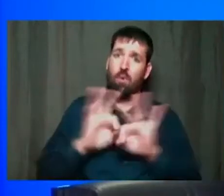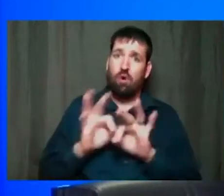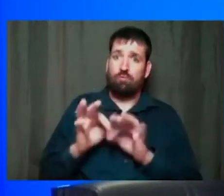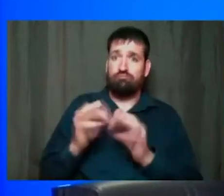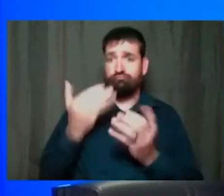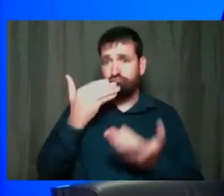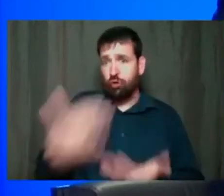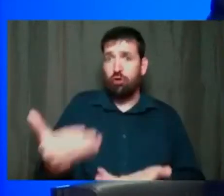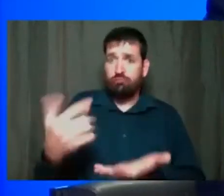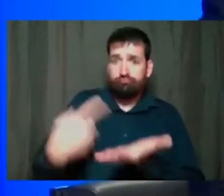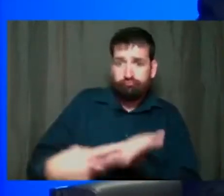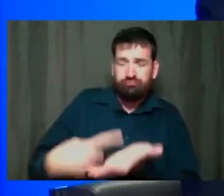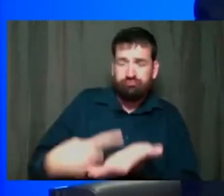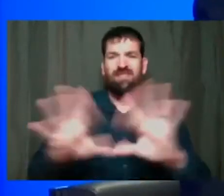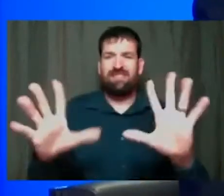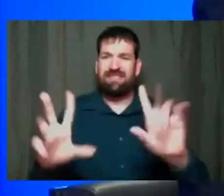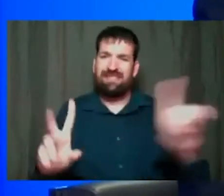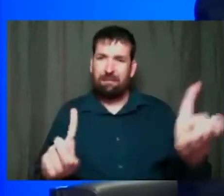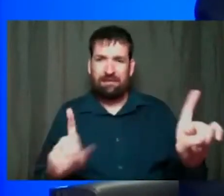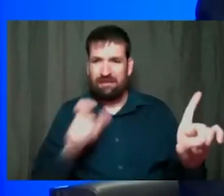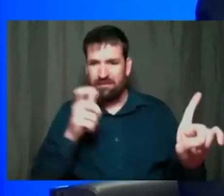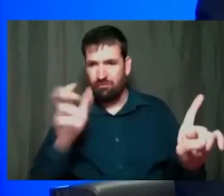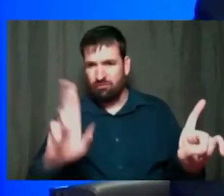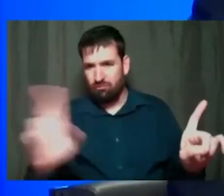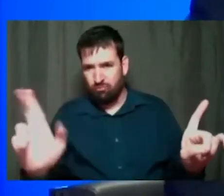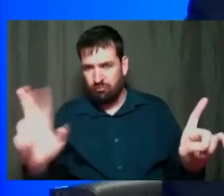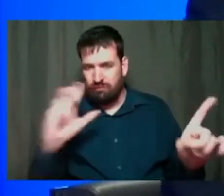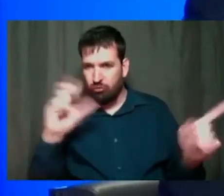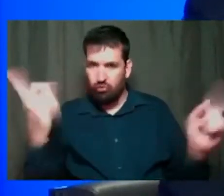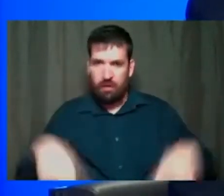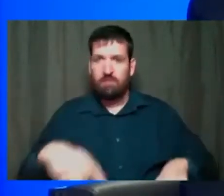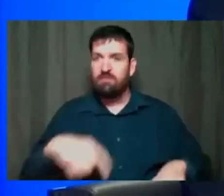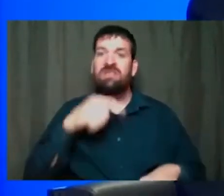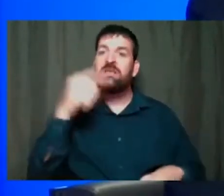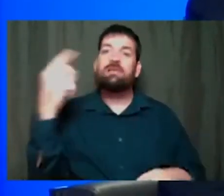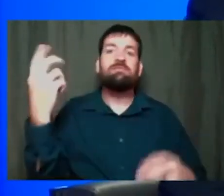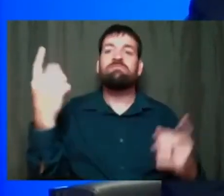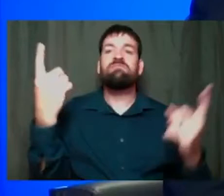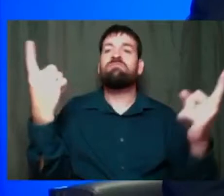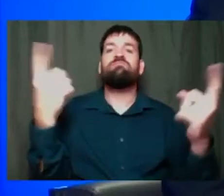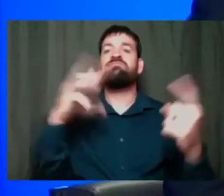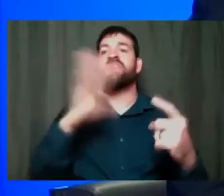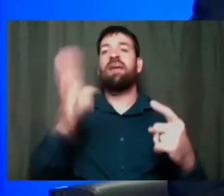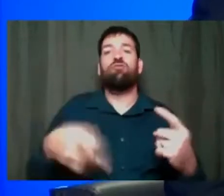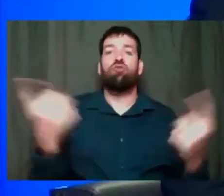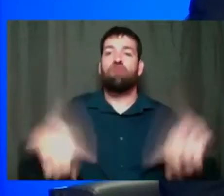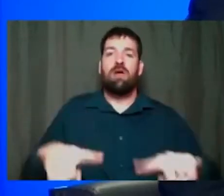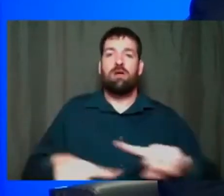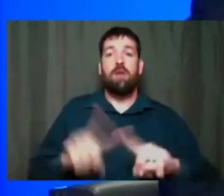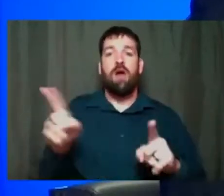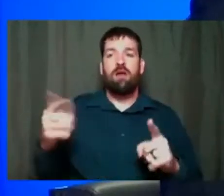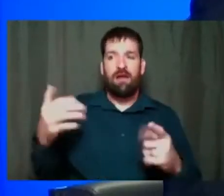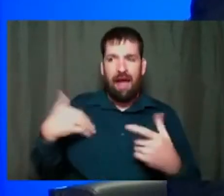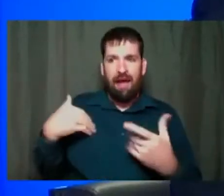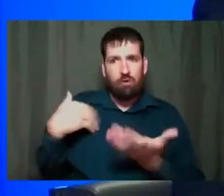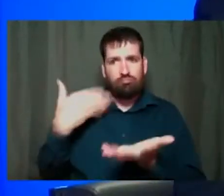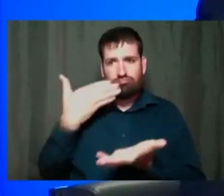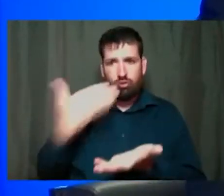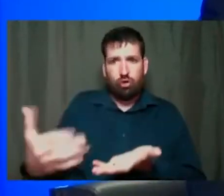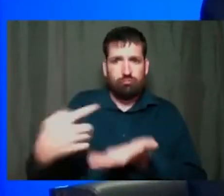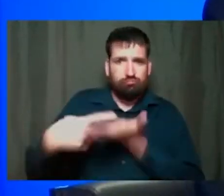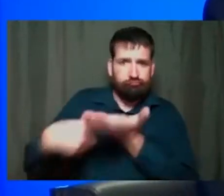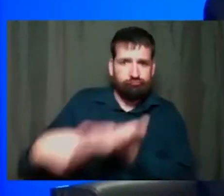agree with Republicans. It was just, they were never see eye to eye. But you might be able to at least have a meaningful conversation. You